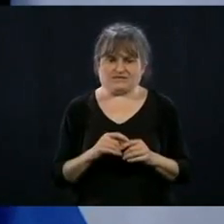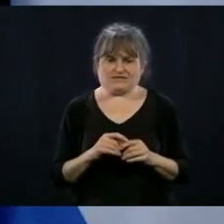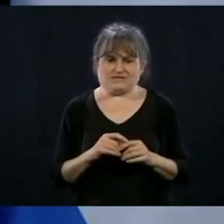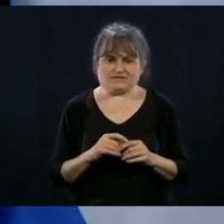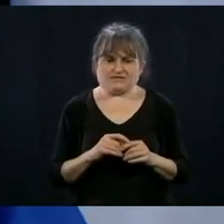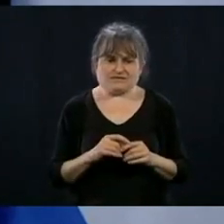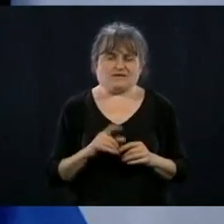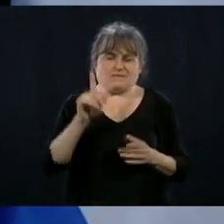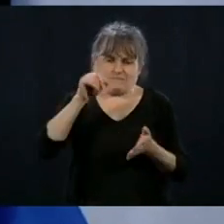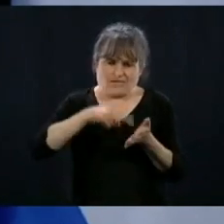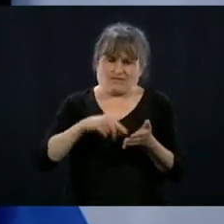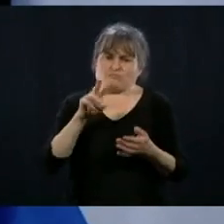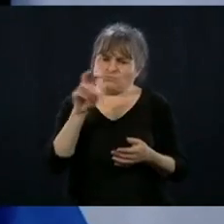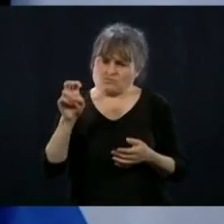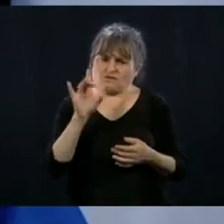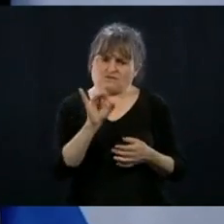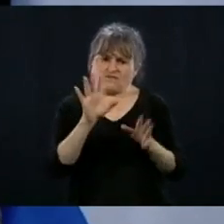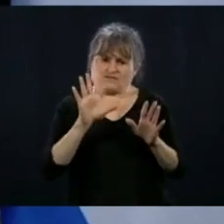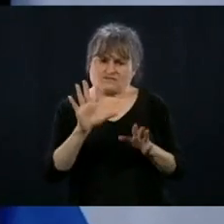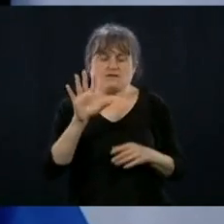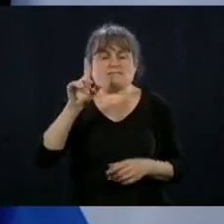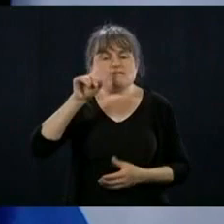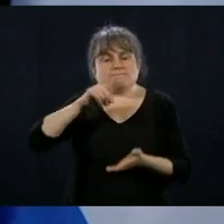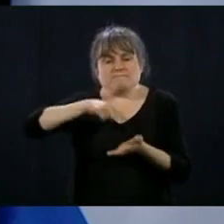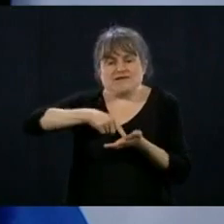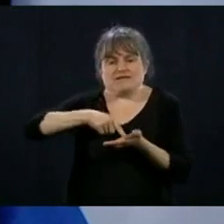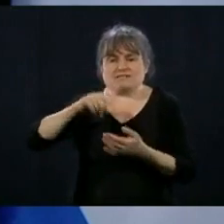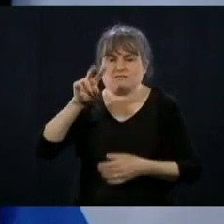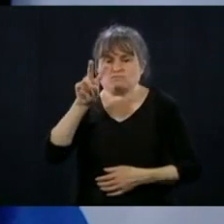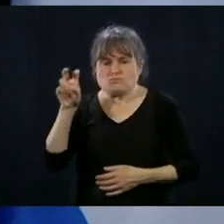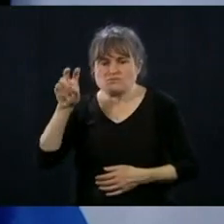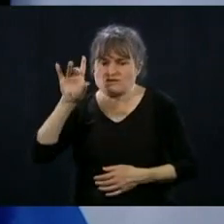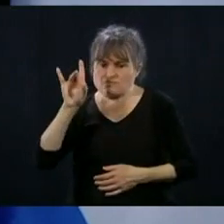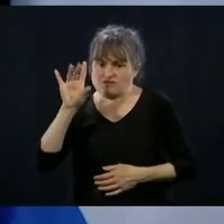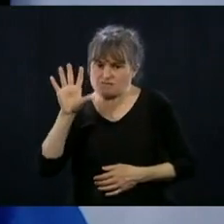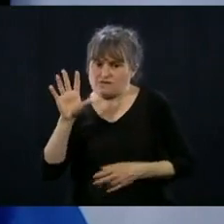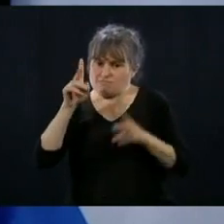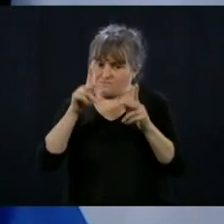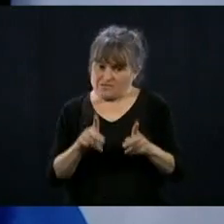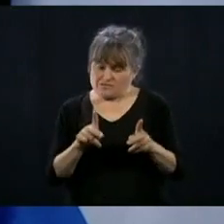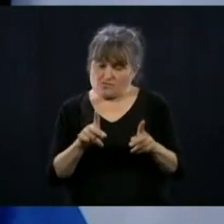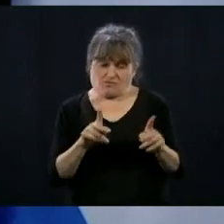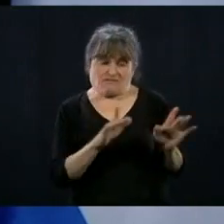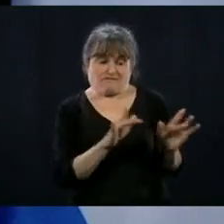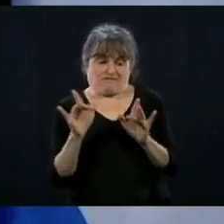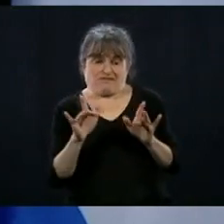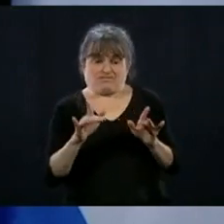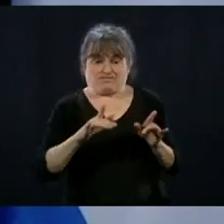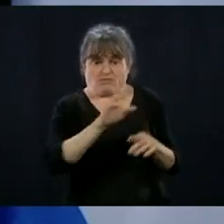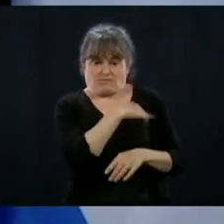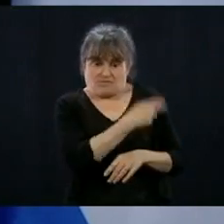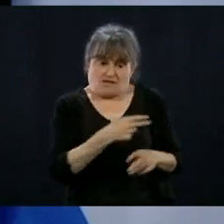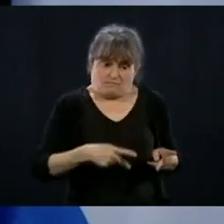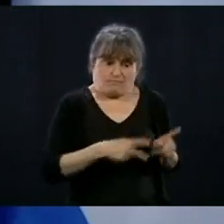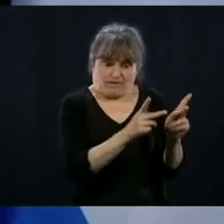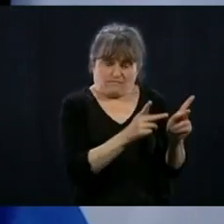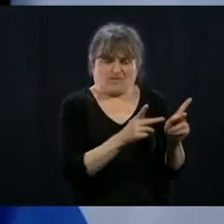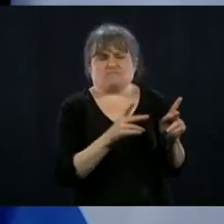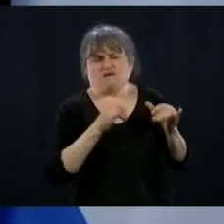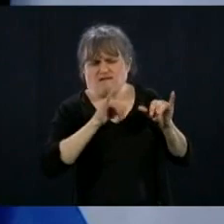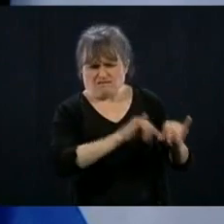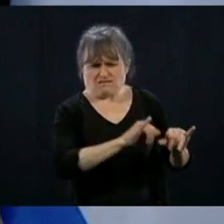are decreasing that. So in the course of the past data, there's about 100 people who